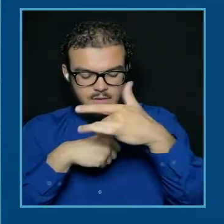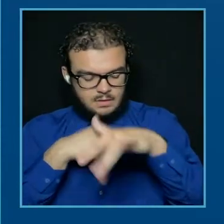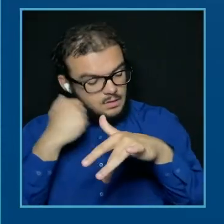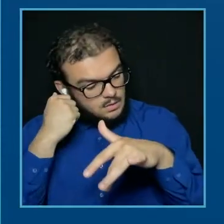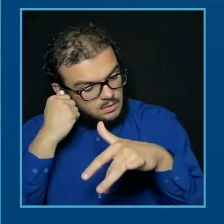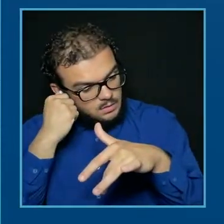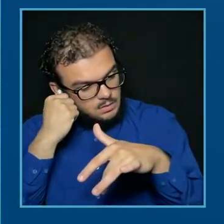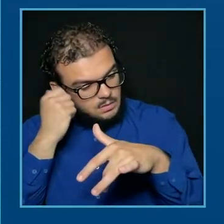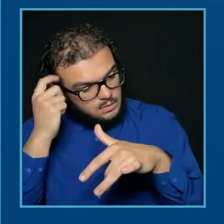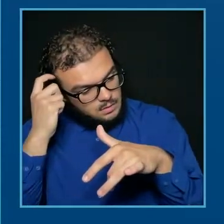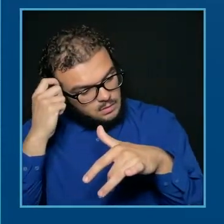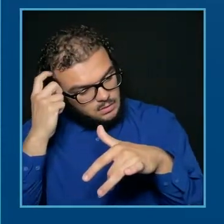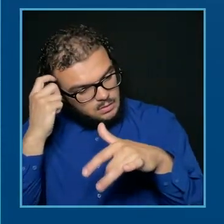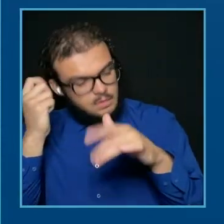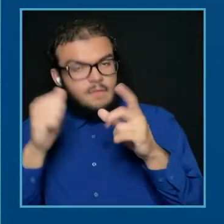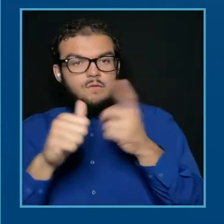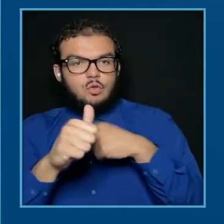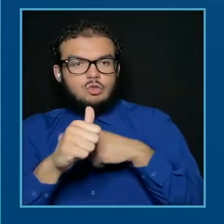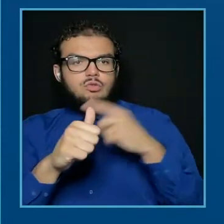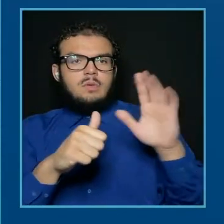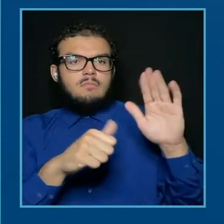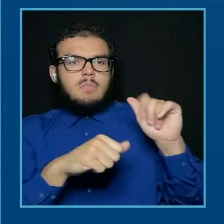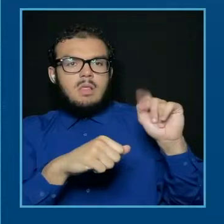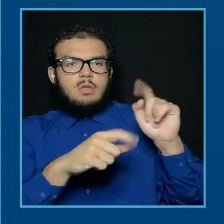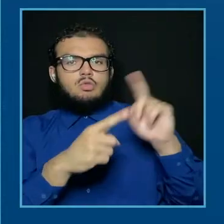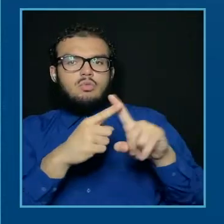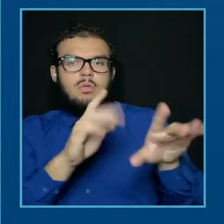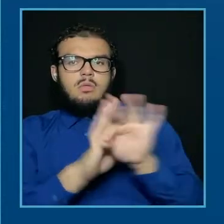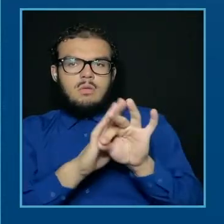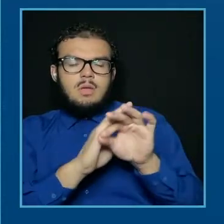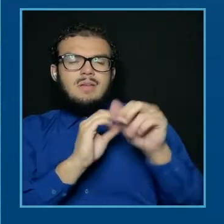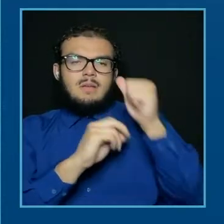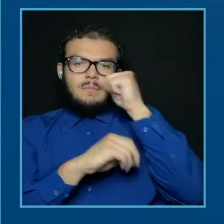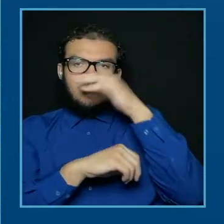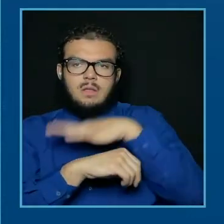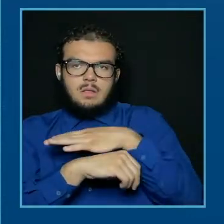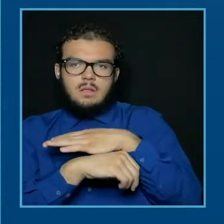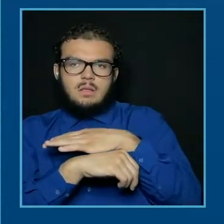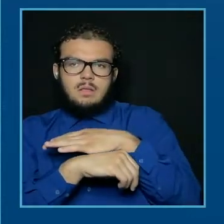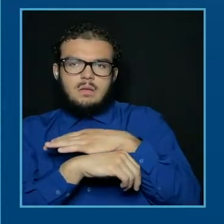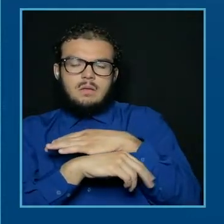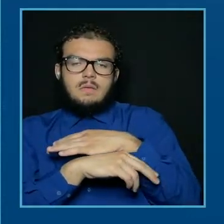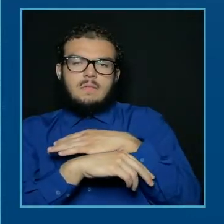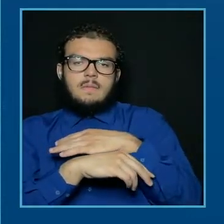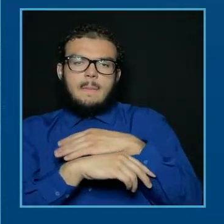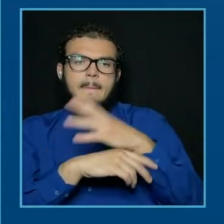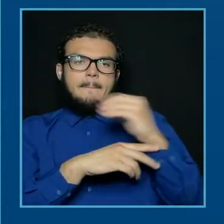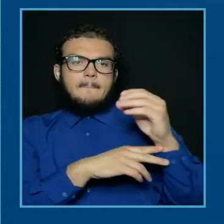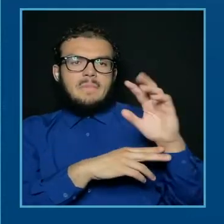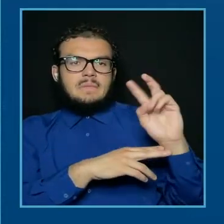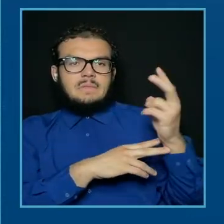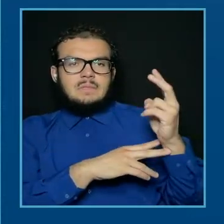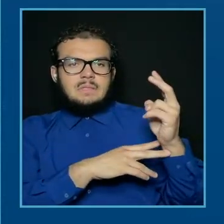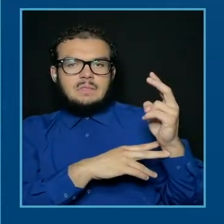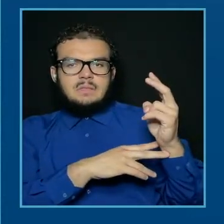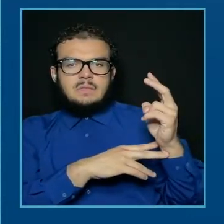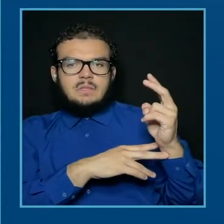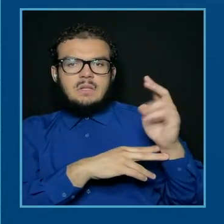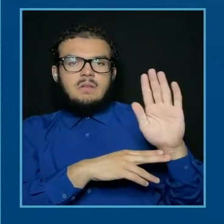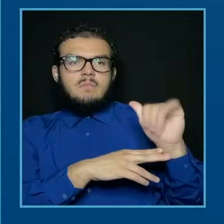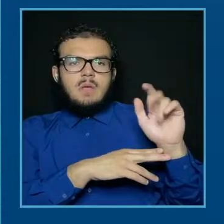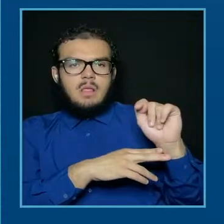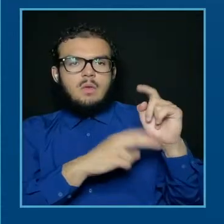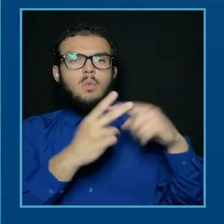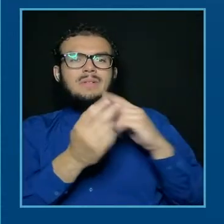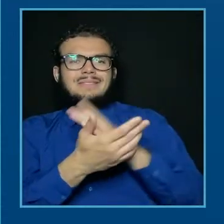The first ballot to elect a male and the second ballot or series